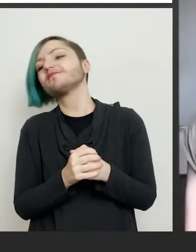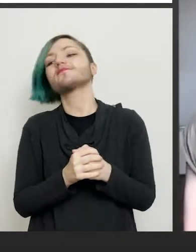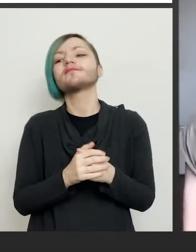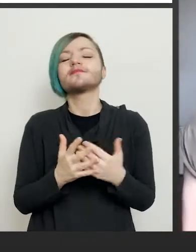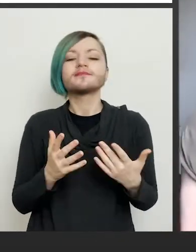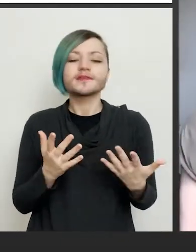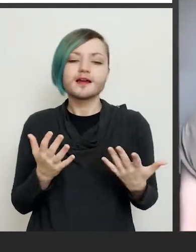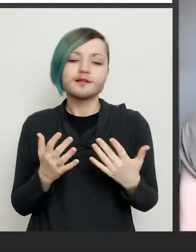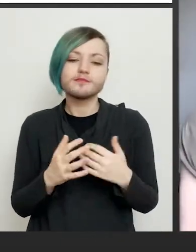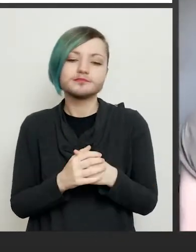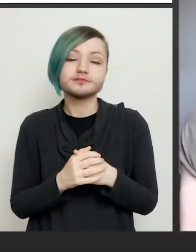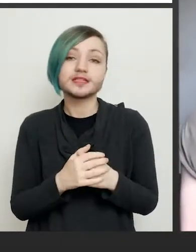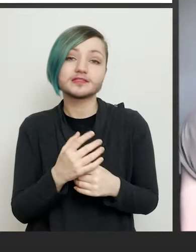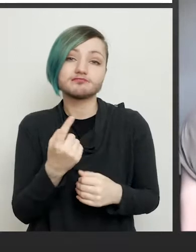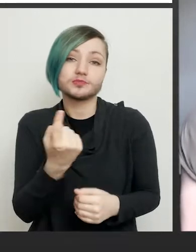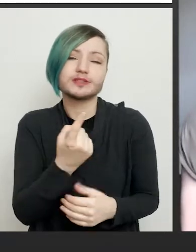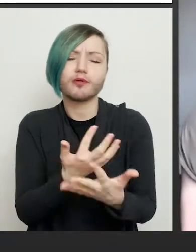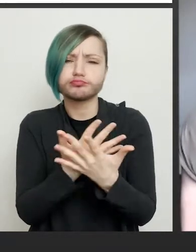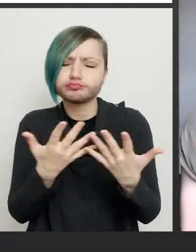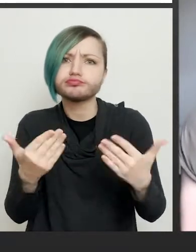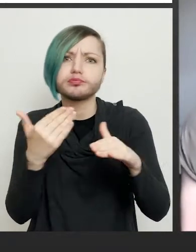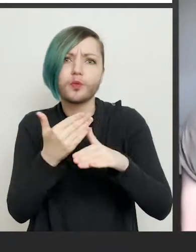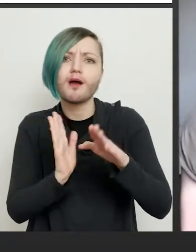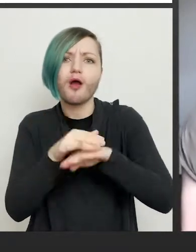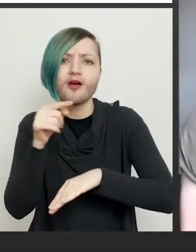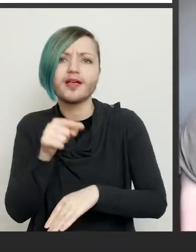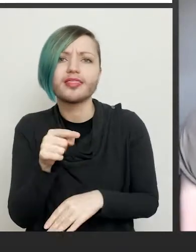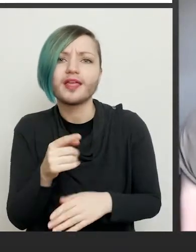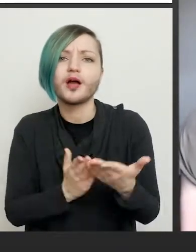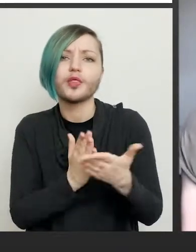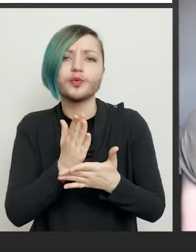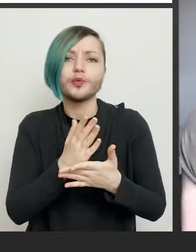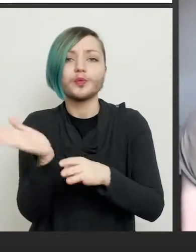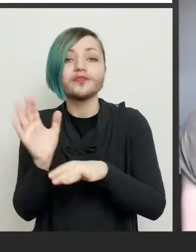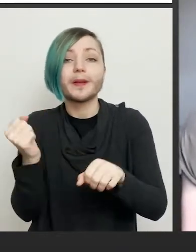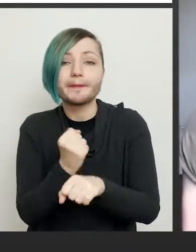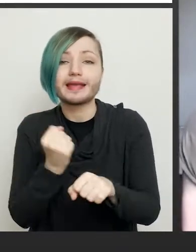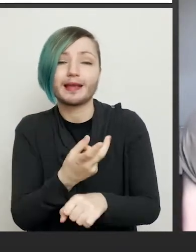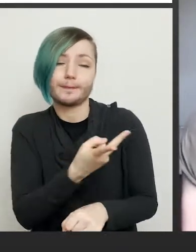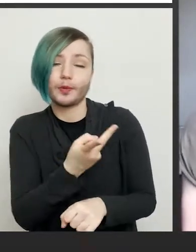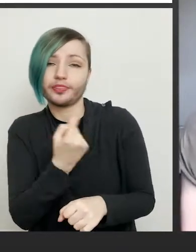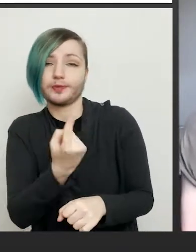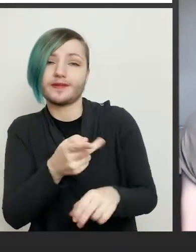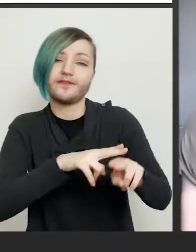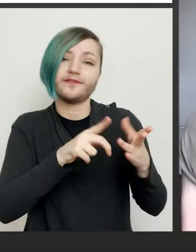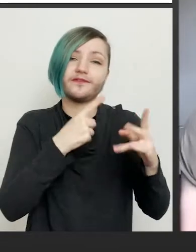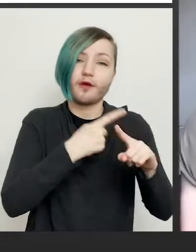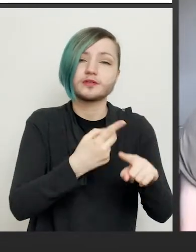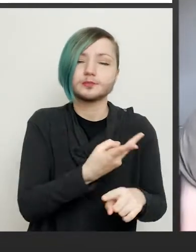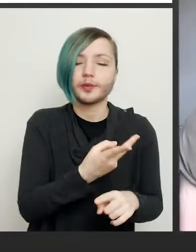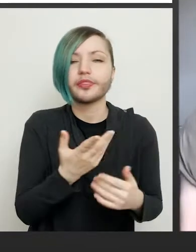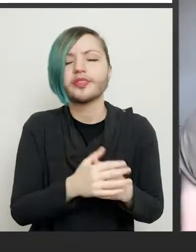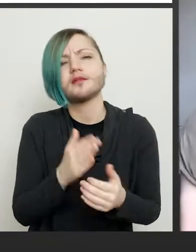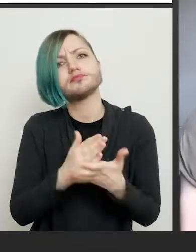that you've done so much work around this, in your filmmaking, both of you, and I think it's so